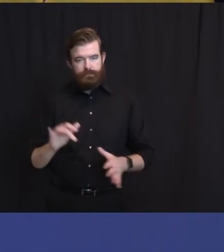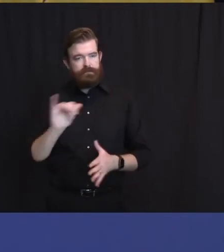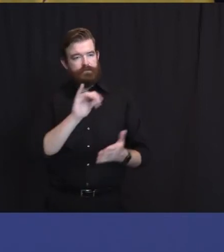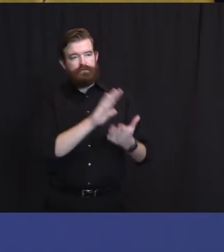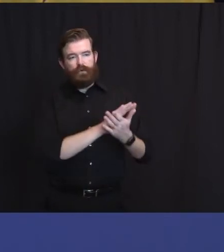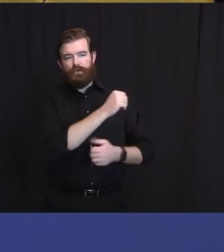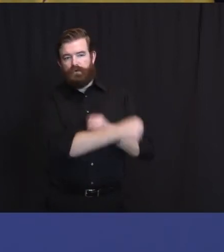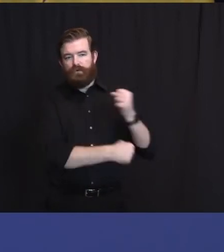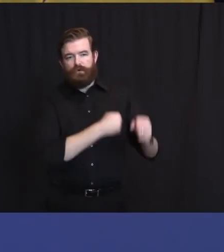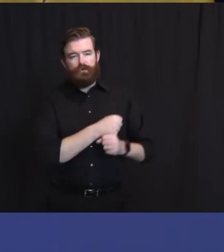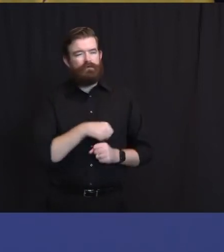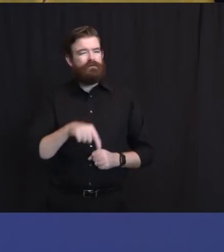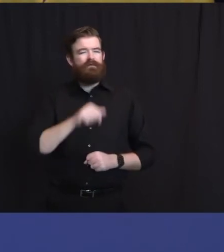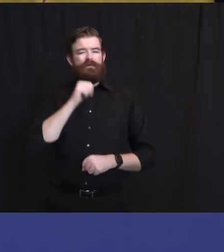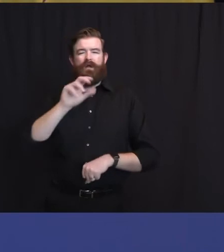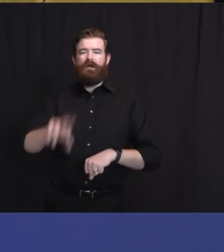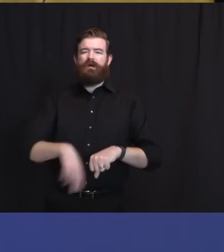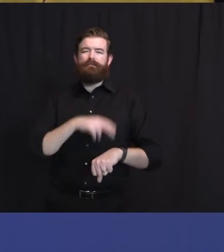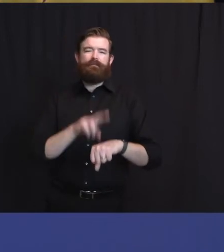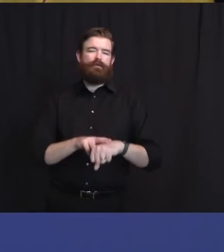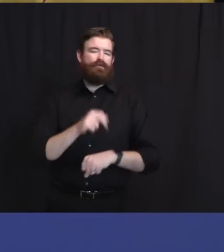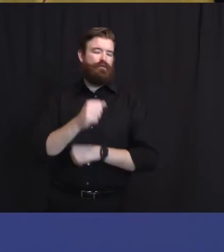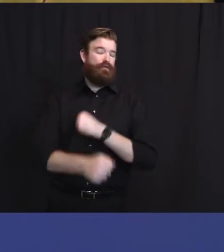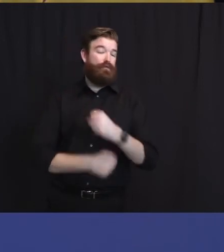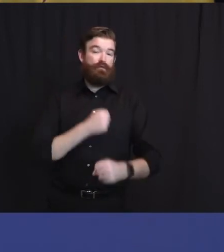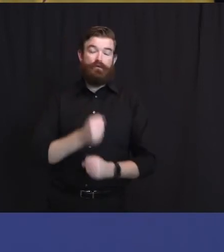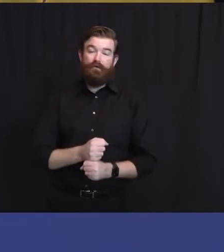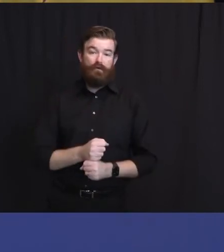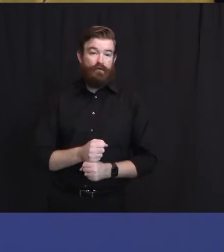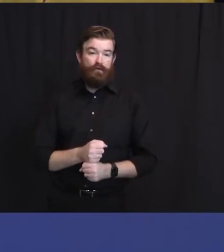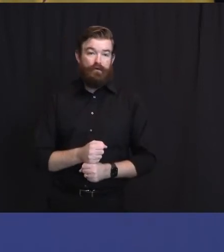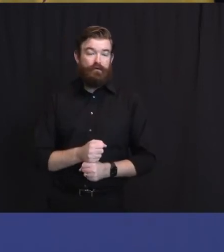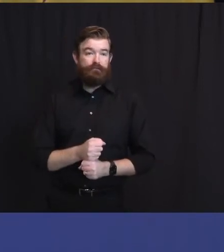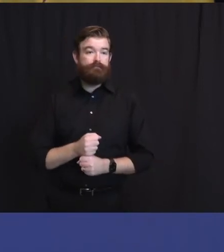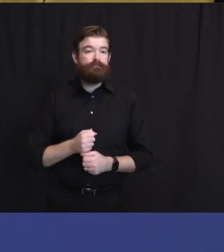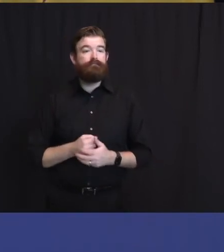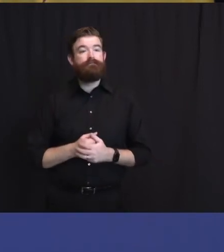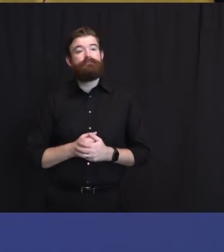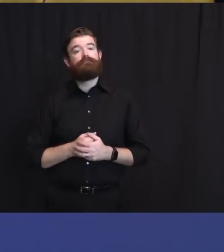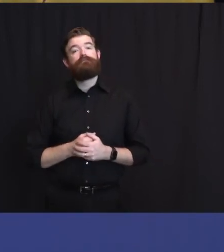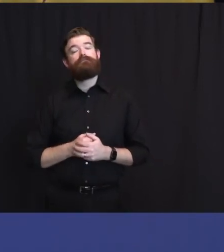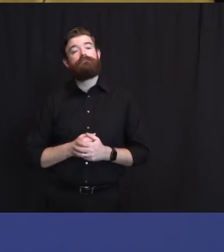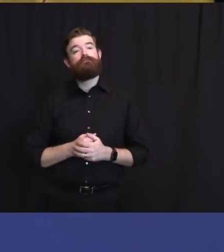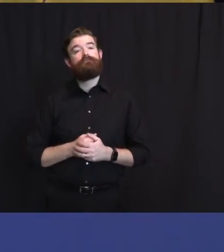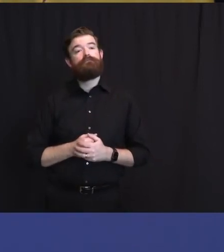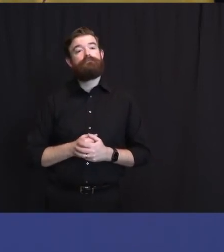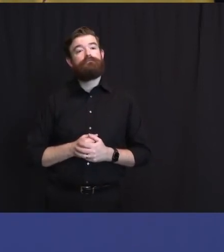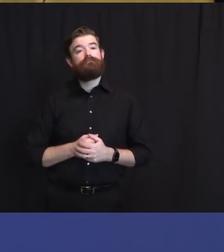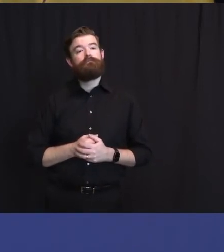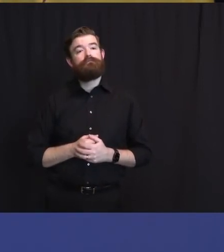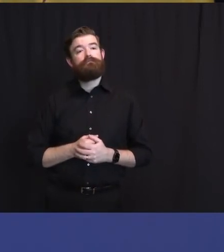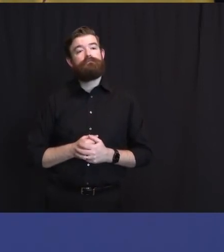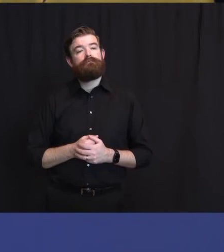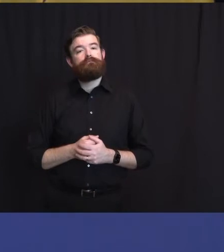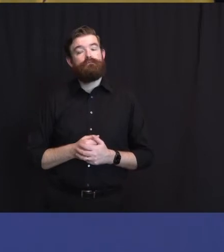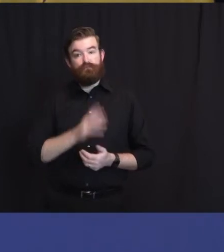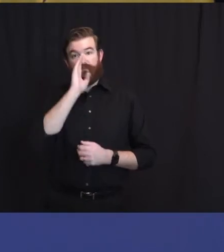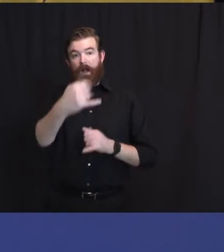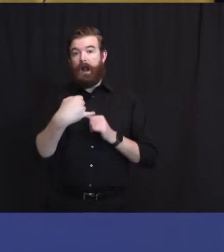year. And this is not an easy, straight line